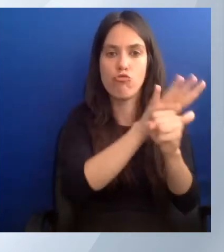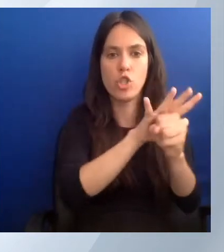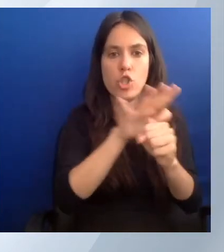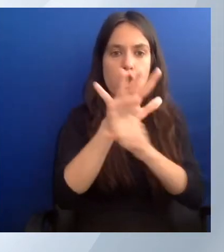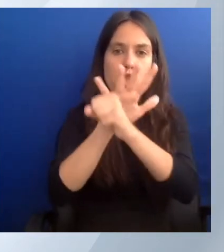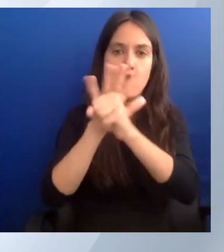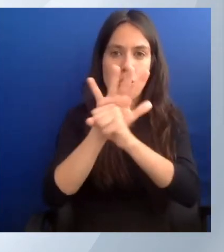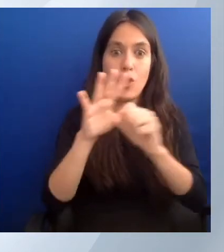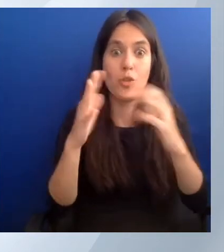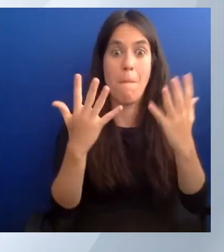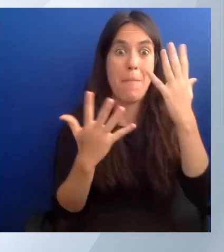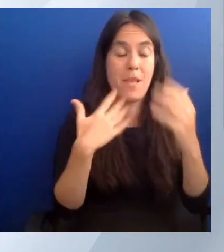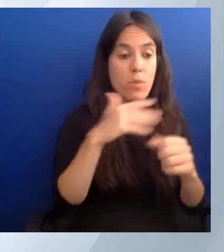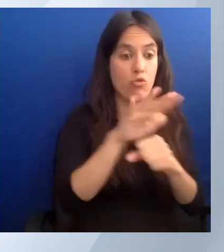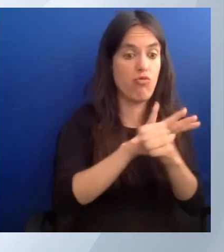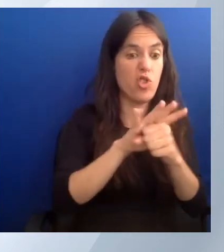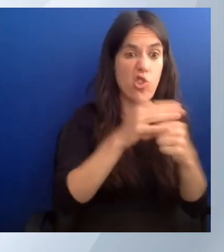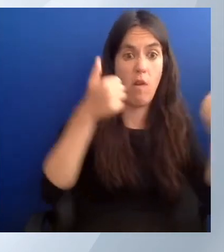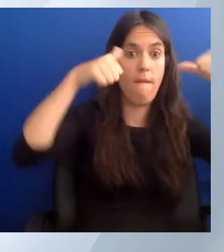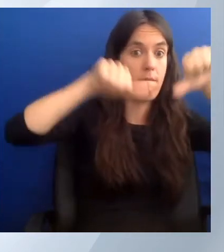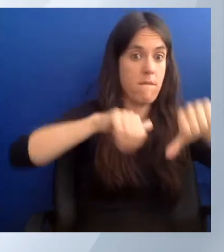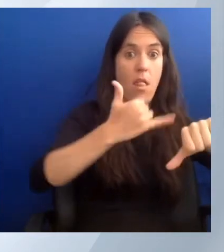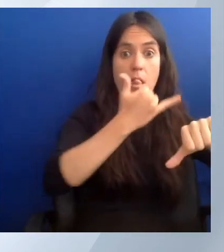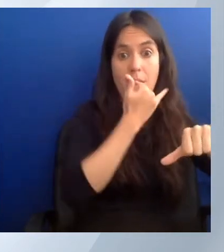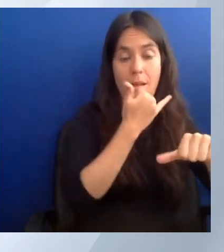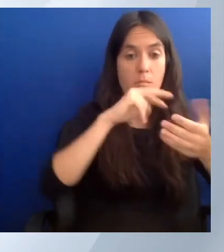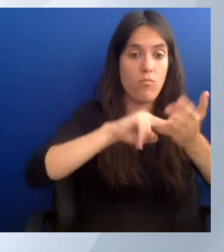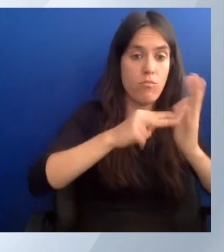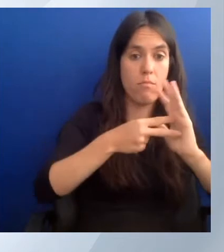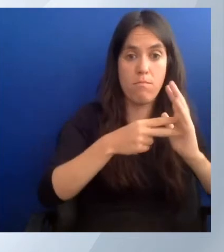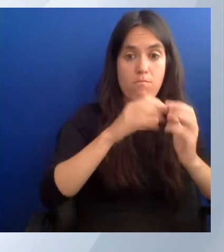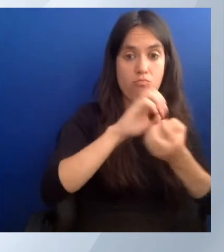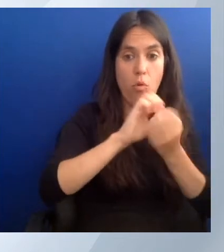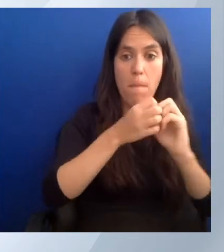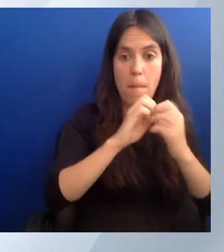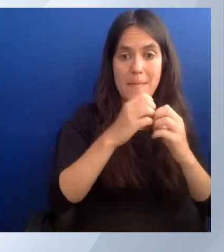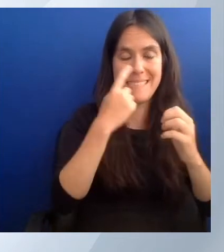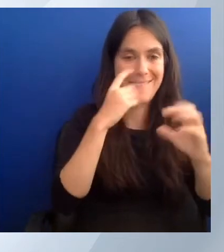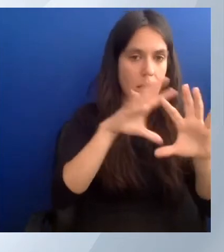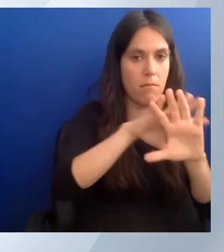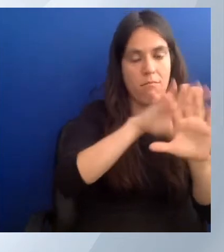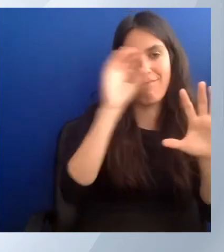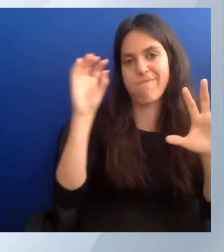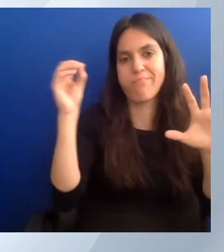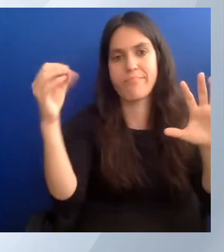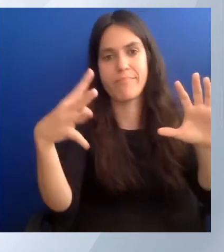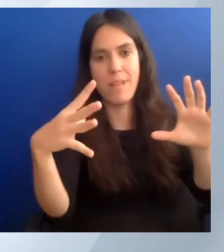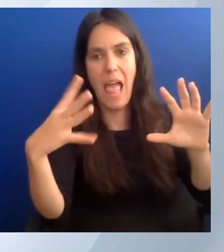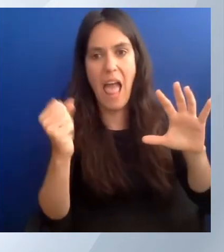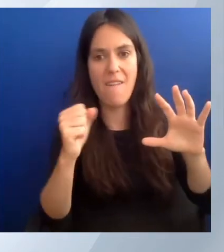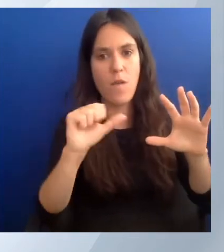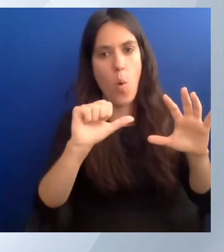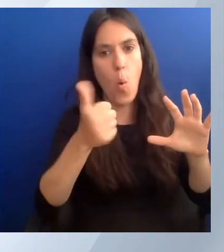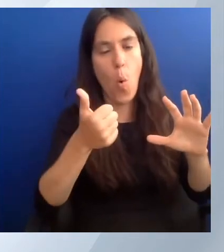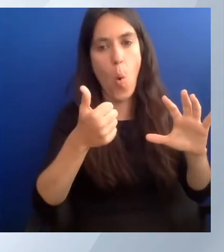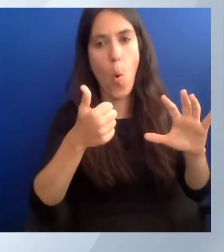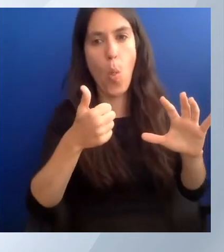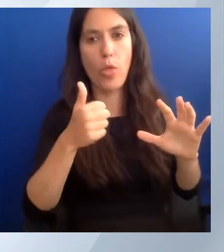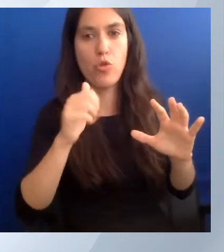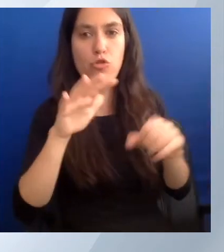problem in your region, a failover will happen and your users will still see, after a short delay, the data in the second region.